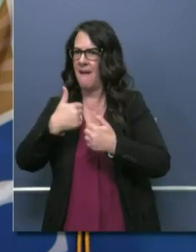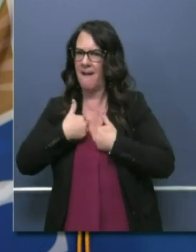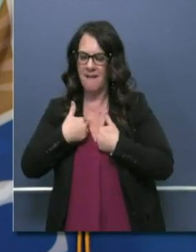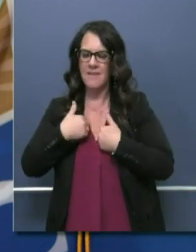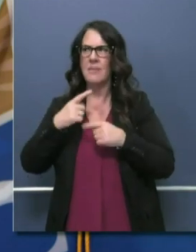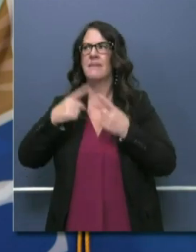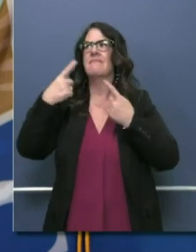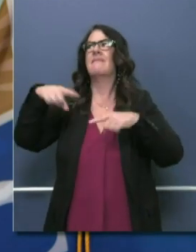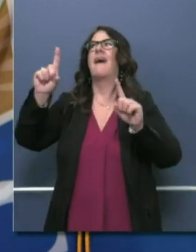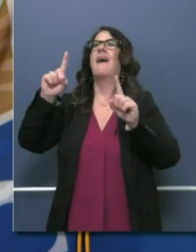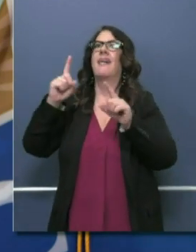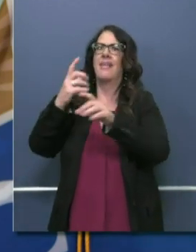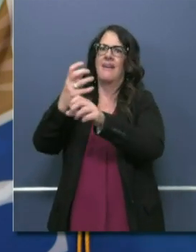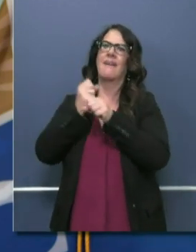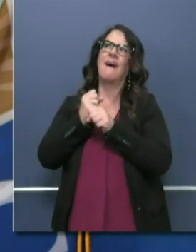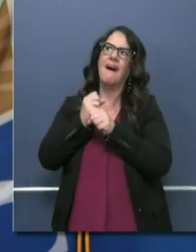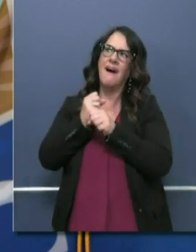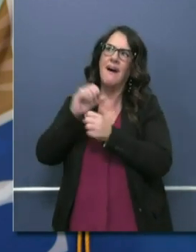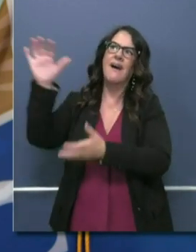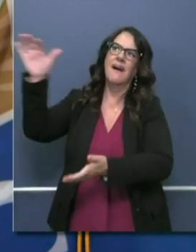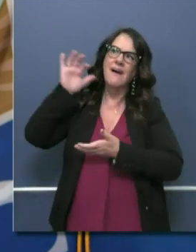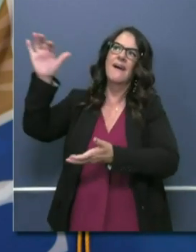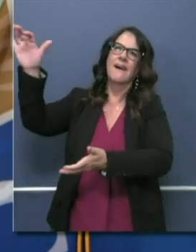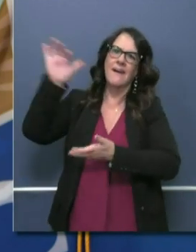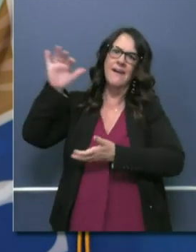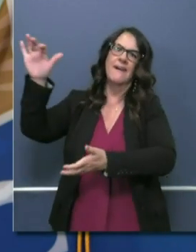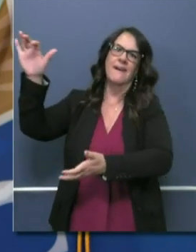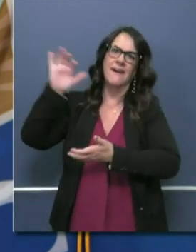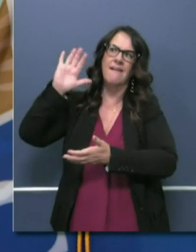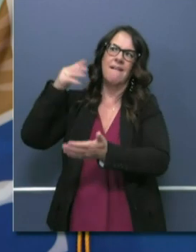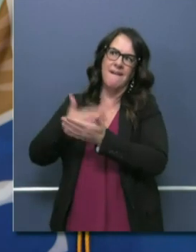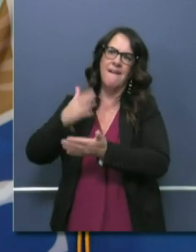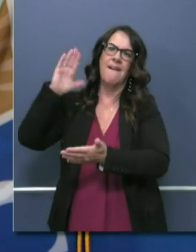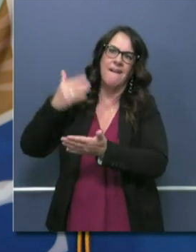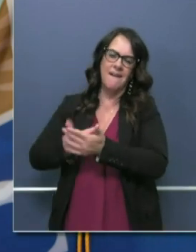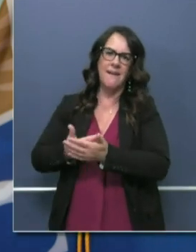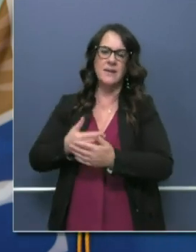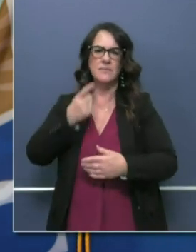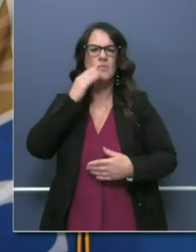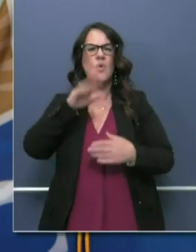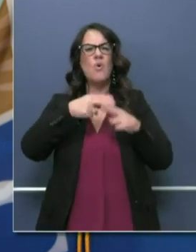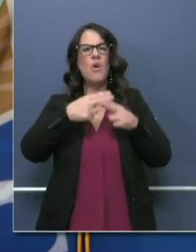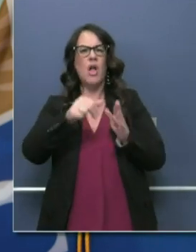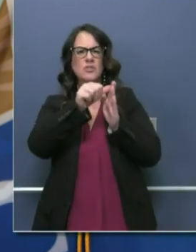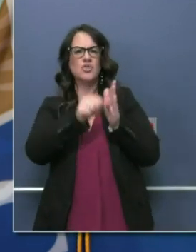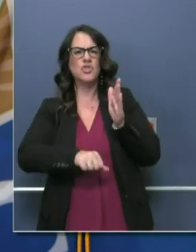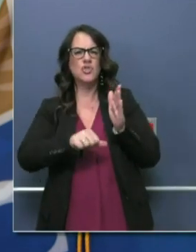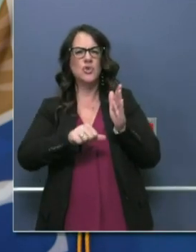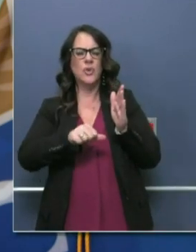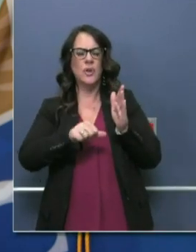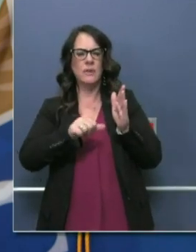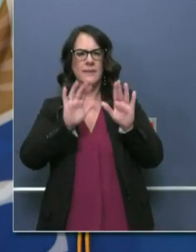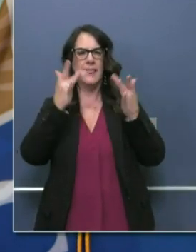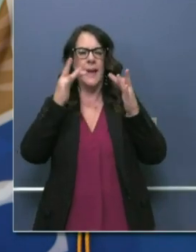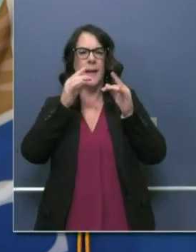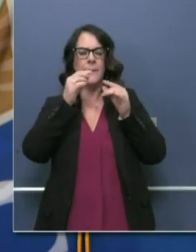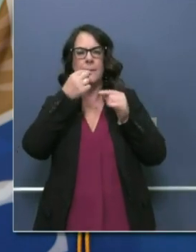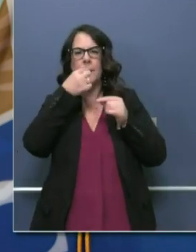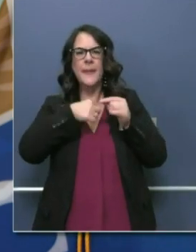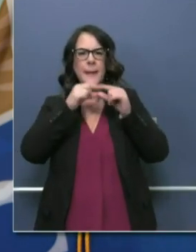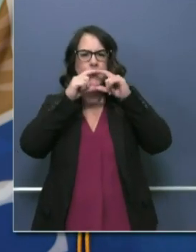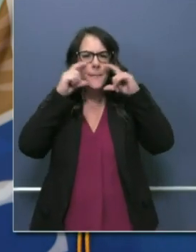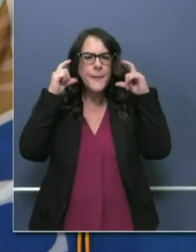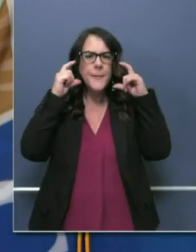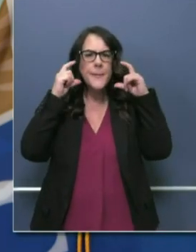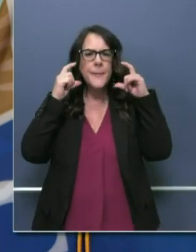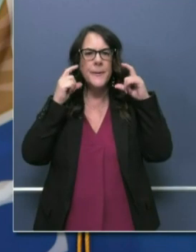now coming in at scale. Just on the procedural masks, these surgical masks, just from one